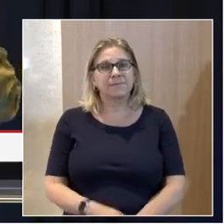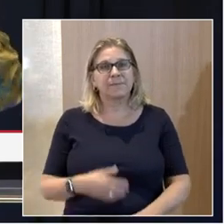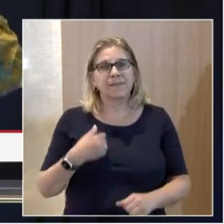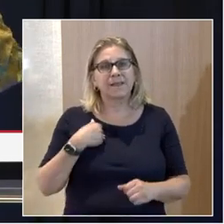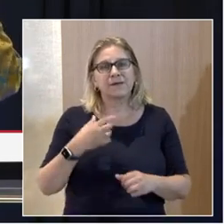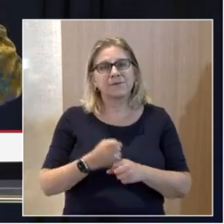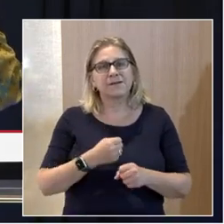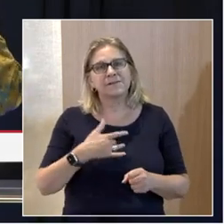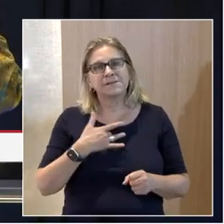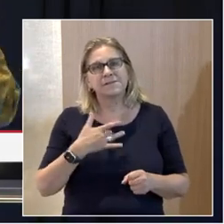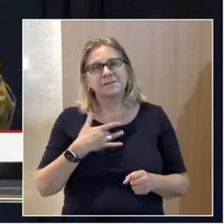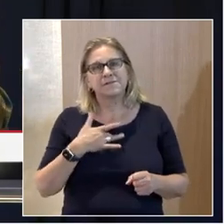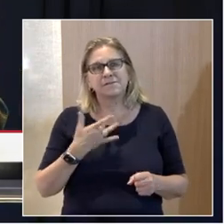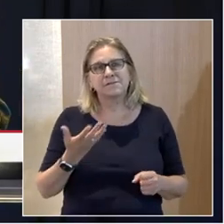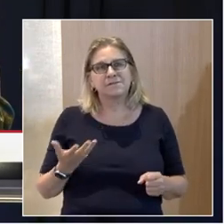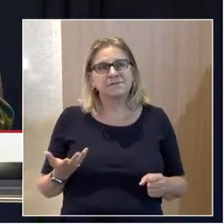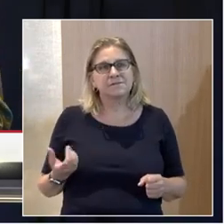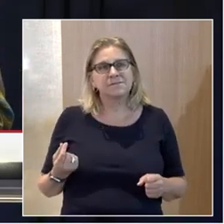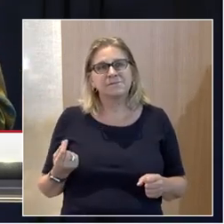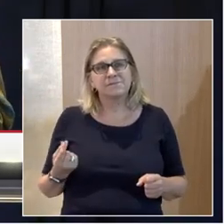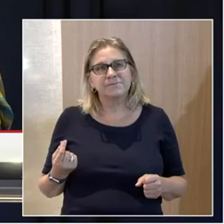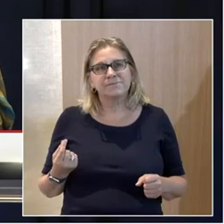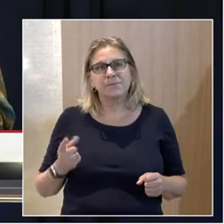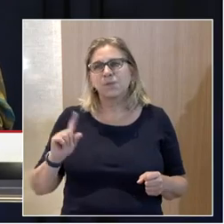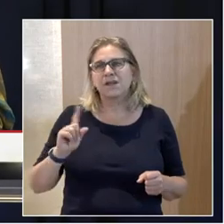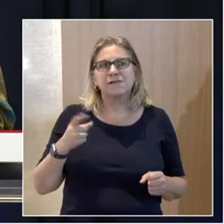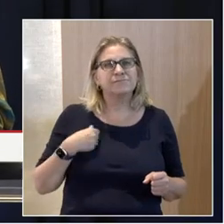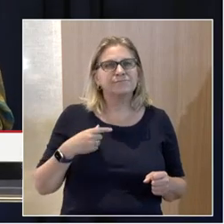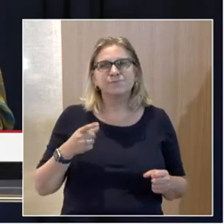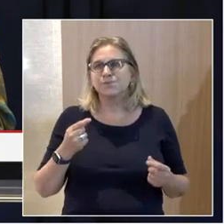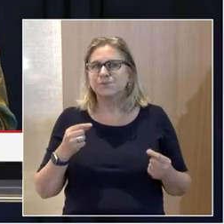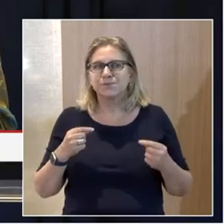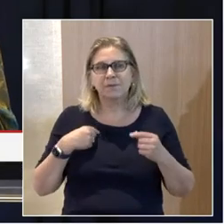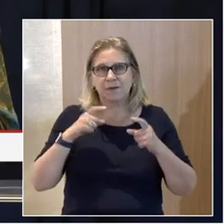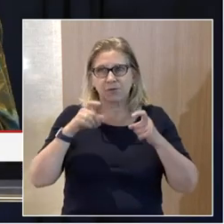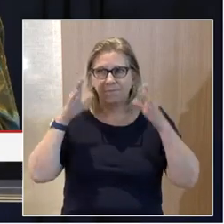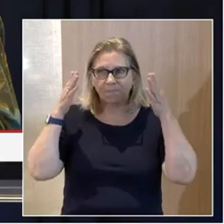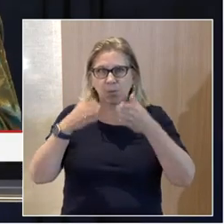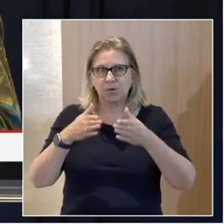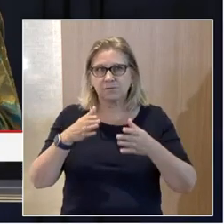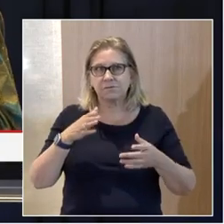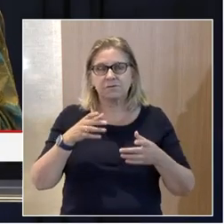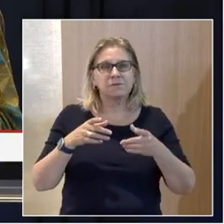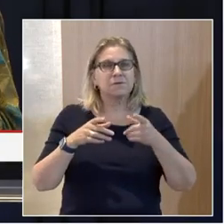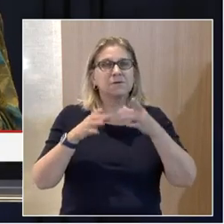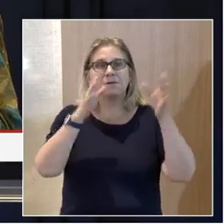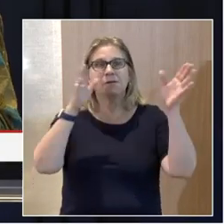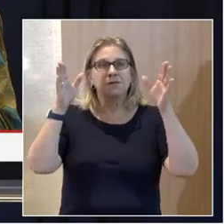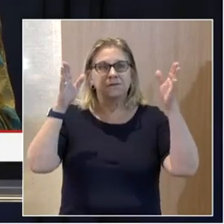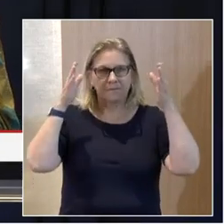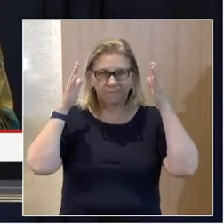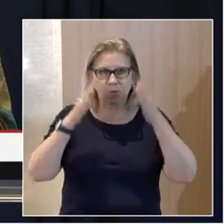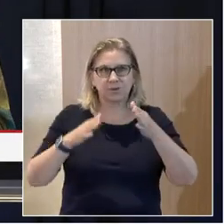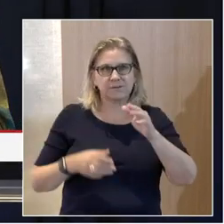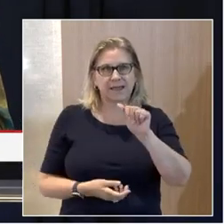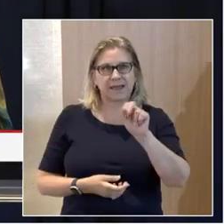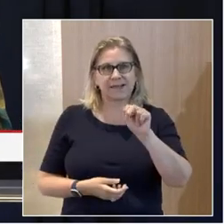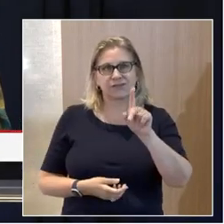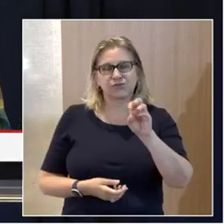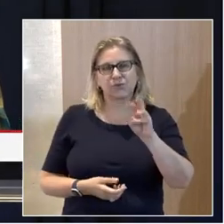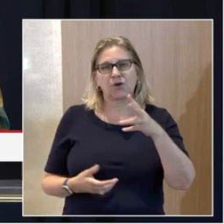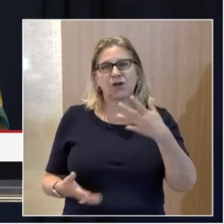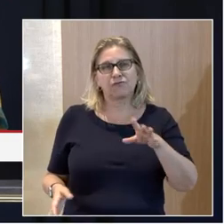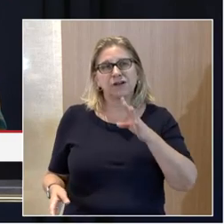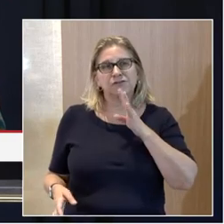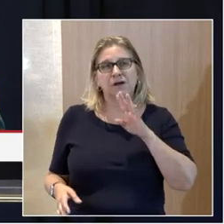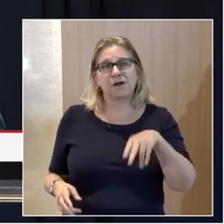we need to focus our attention. Andrew pointed out a kind of a process diagram. You saw a steering